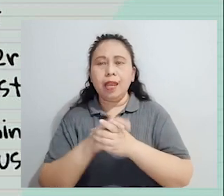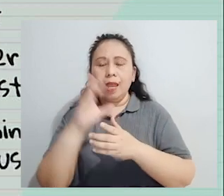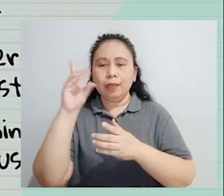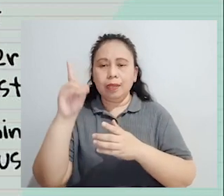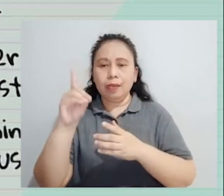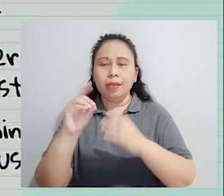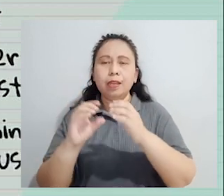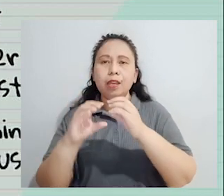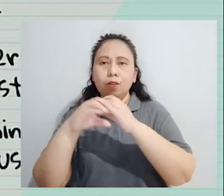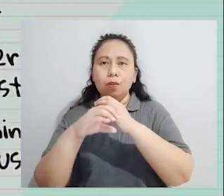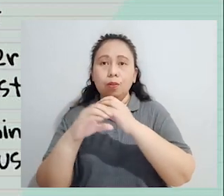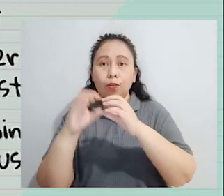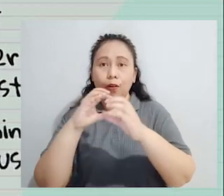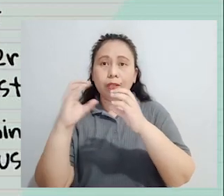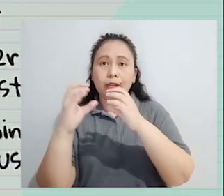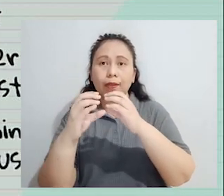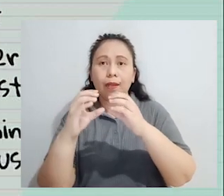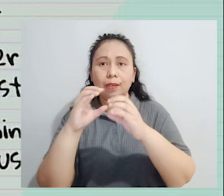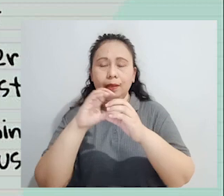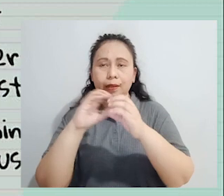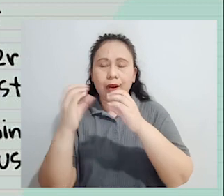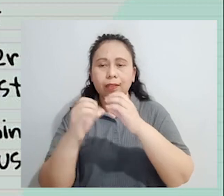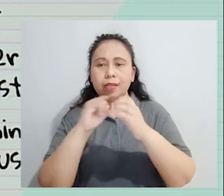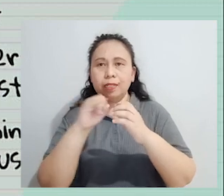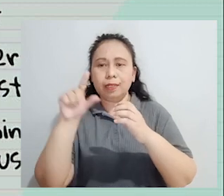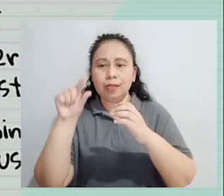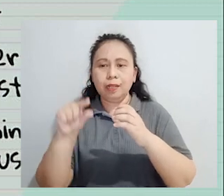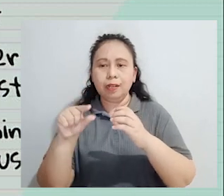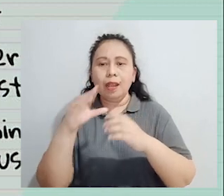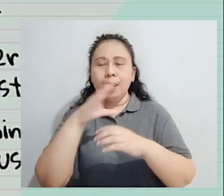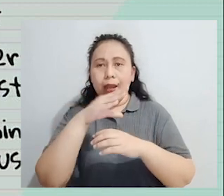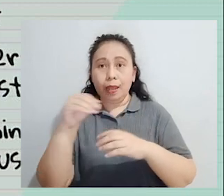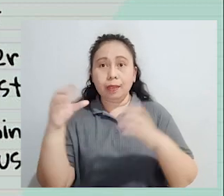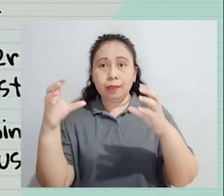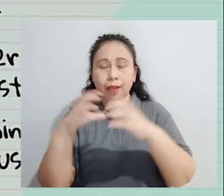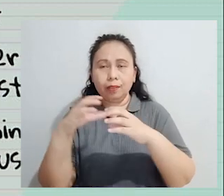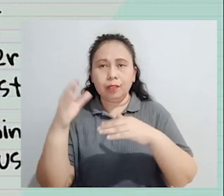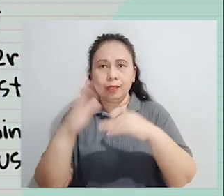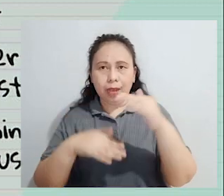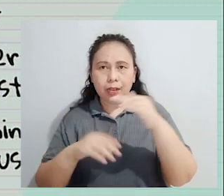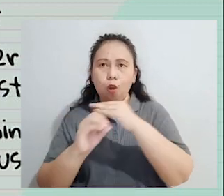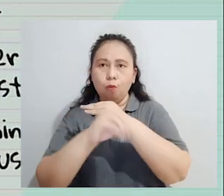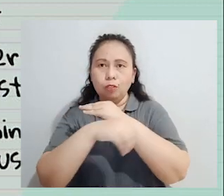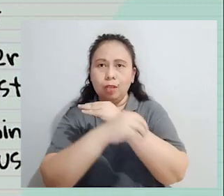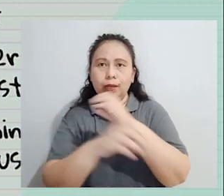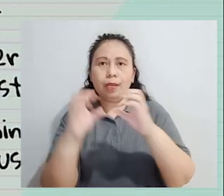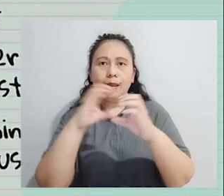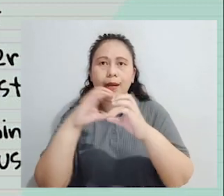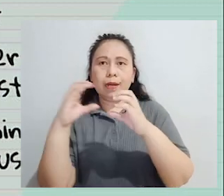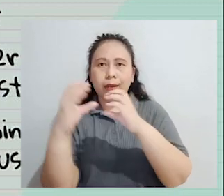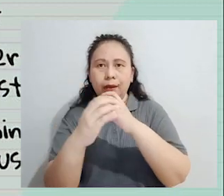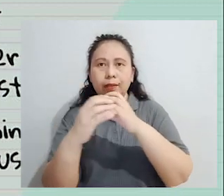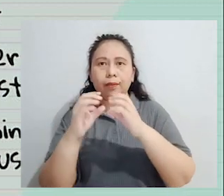D. Continental crust is thinner and denser than the oceanic crust.